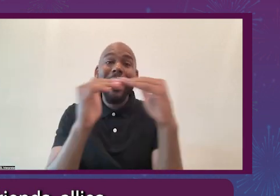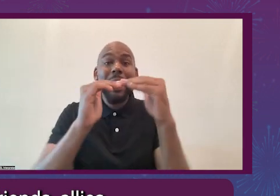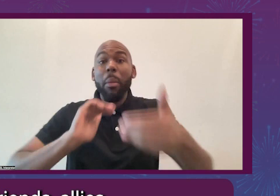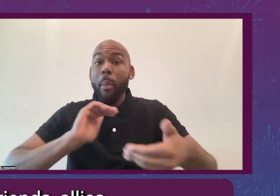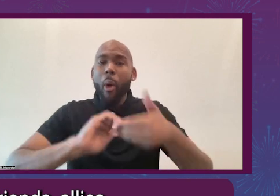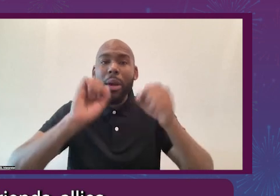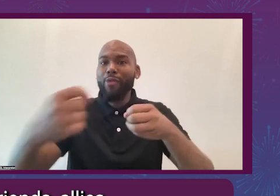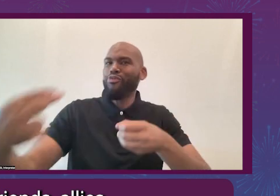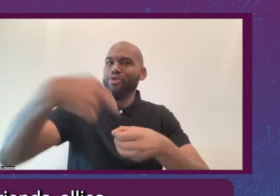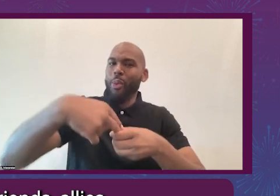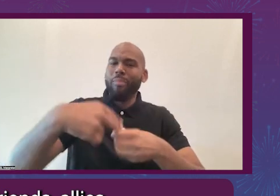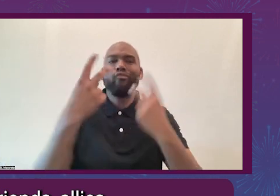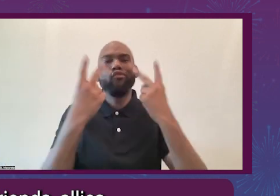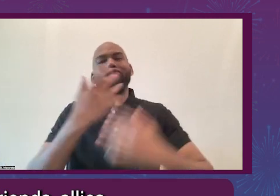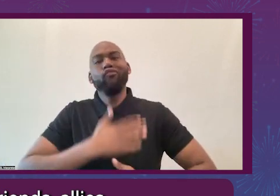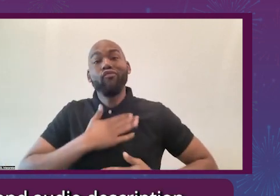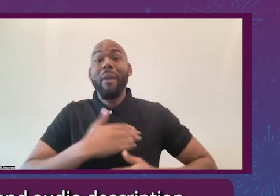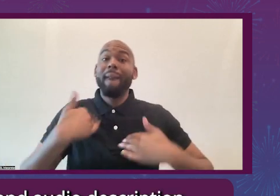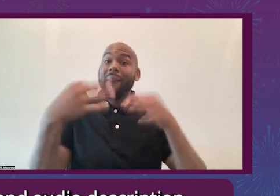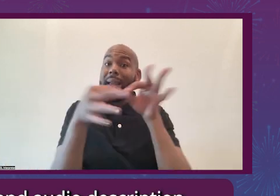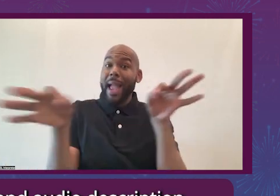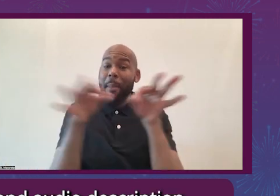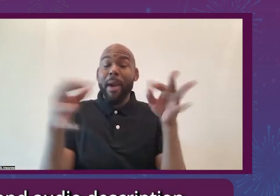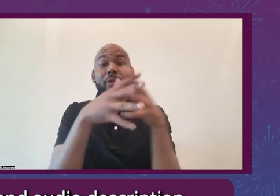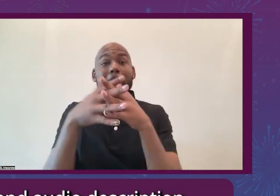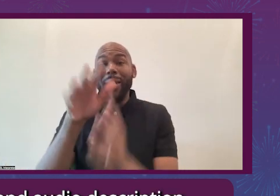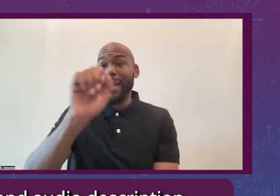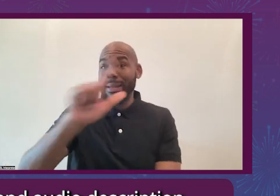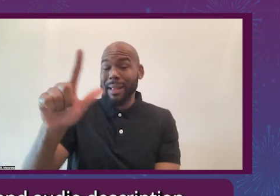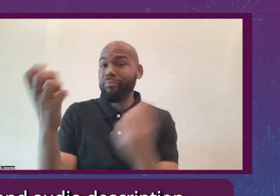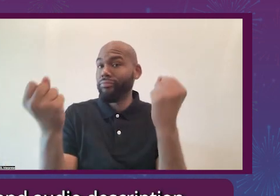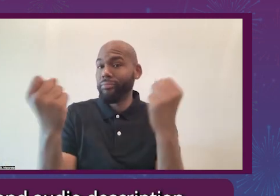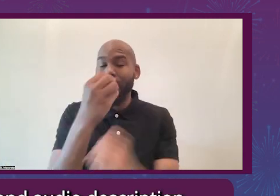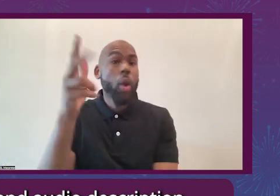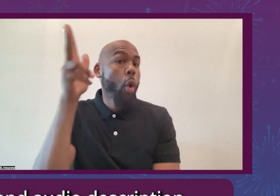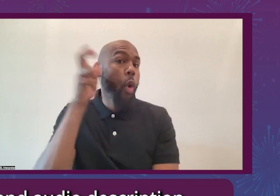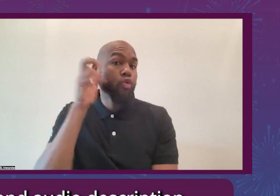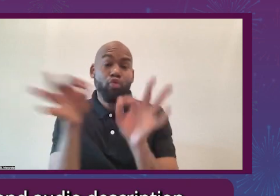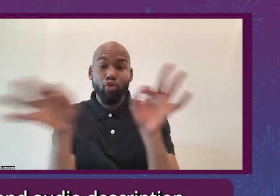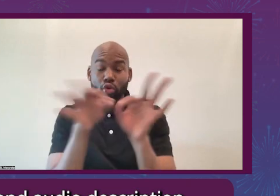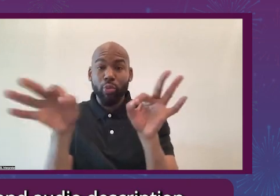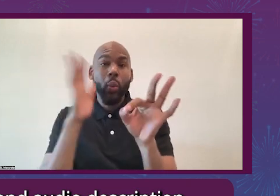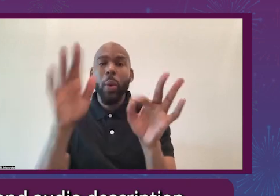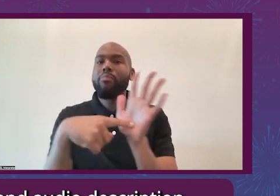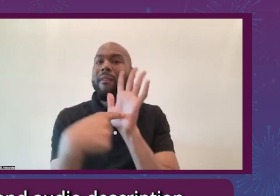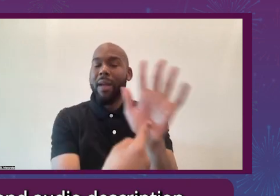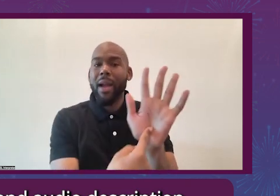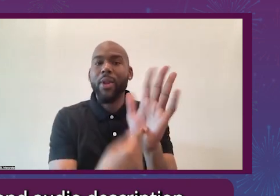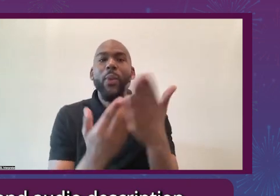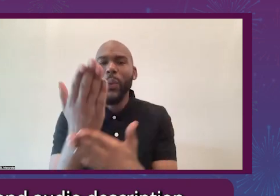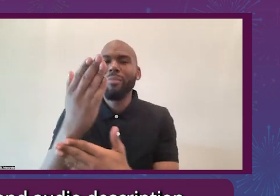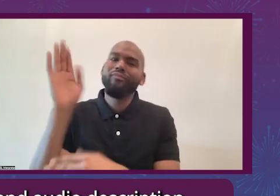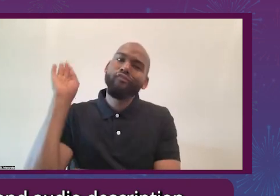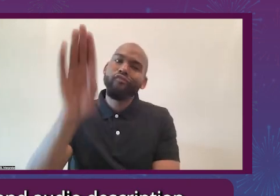and partners could join us. Captioning, American Sign Language, and audio description will be